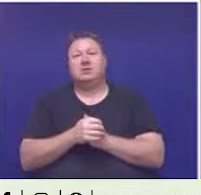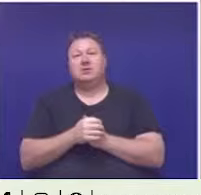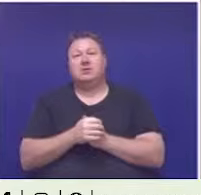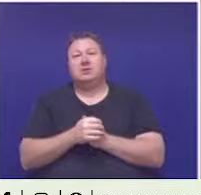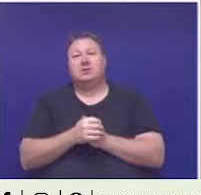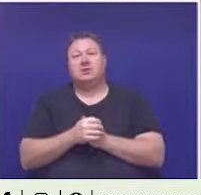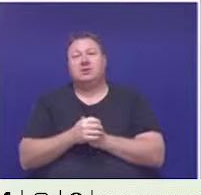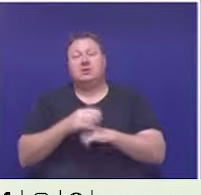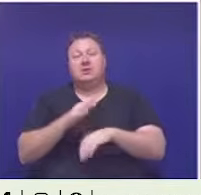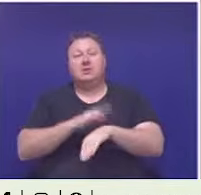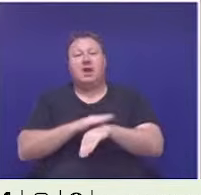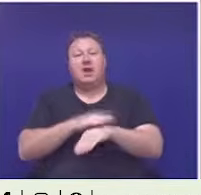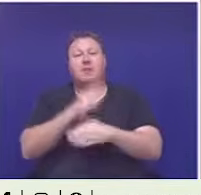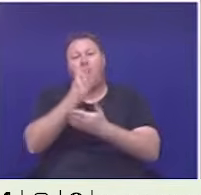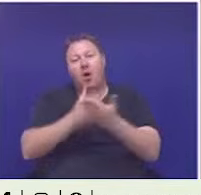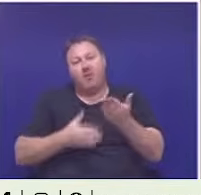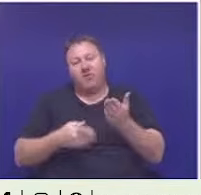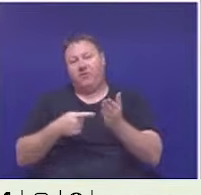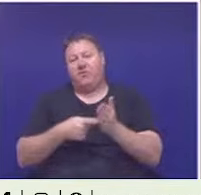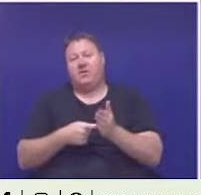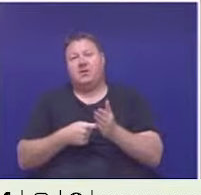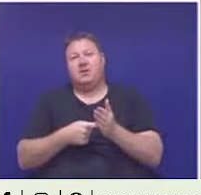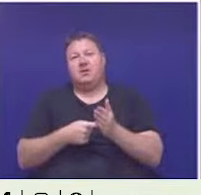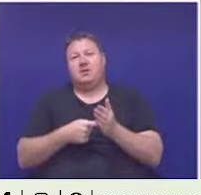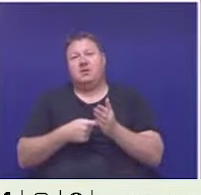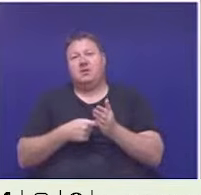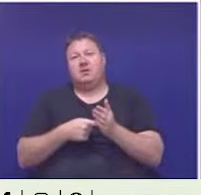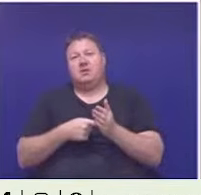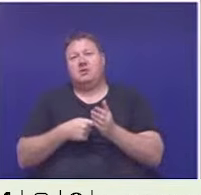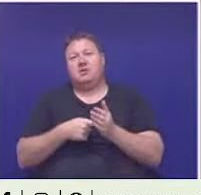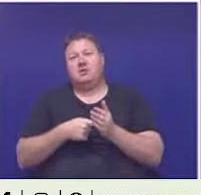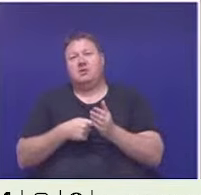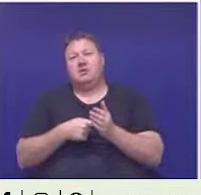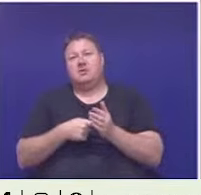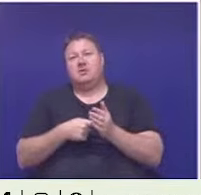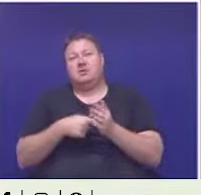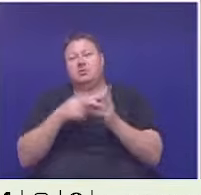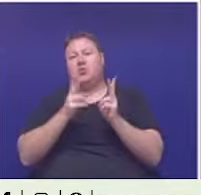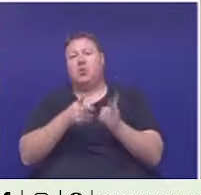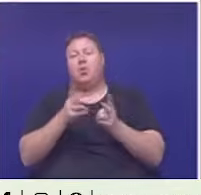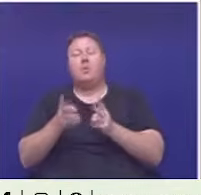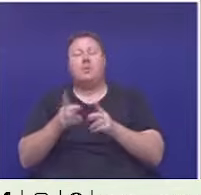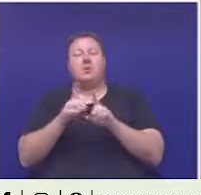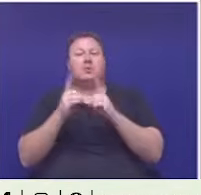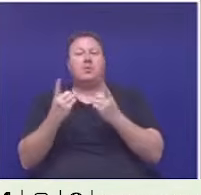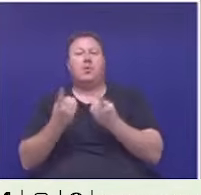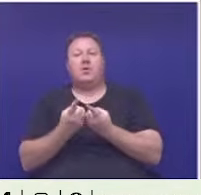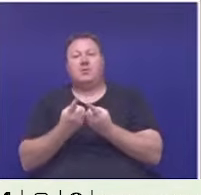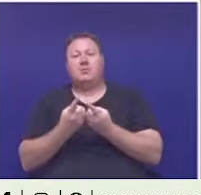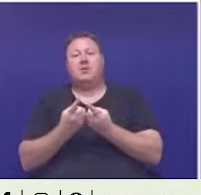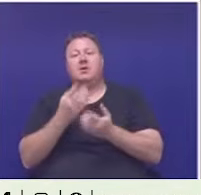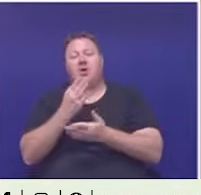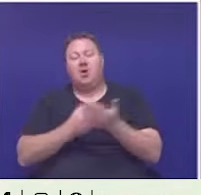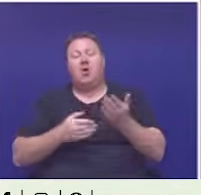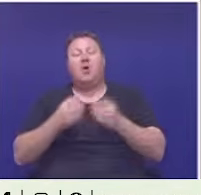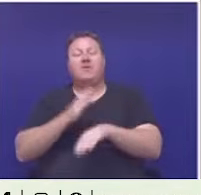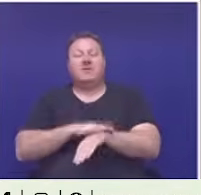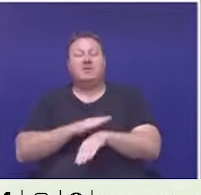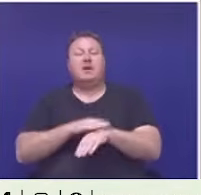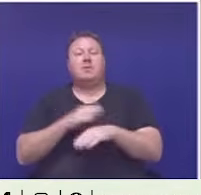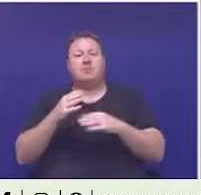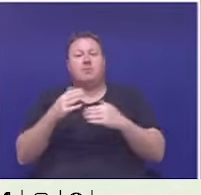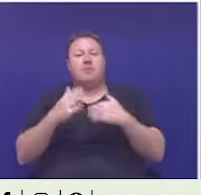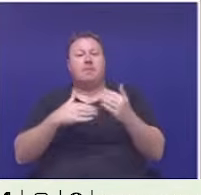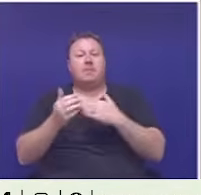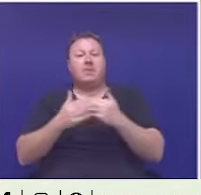halve the time that it would take any ordinary department, that it halves the time it takes to build a school.